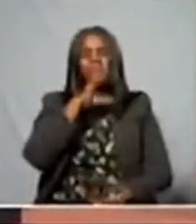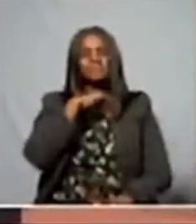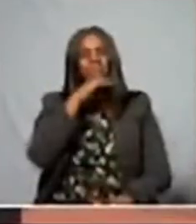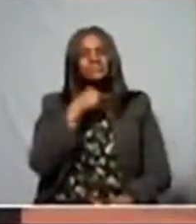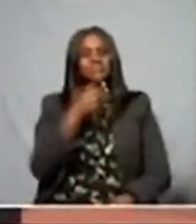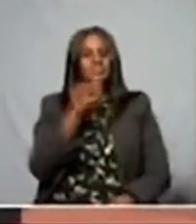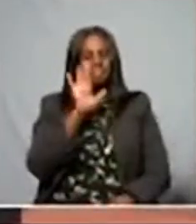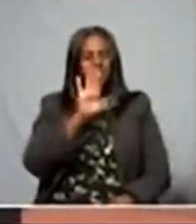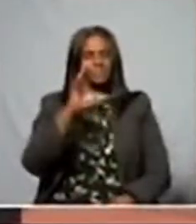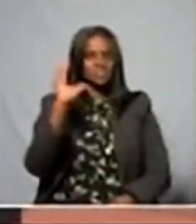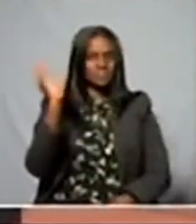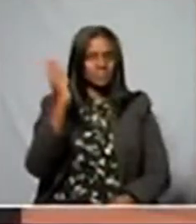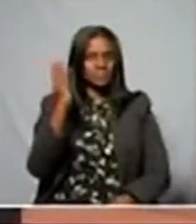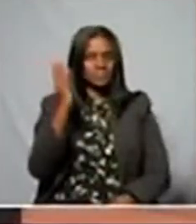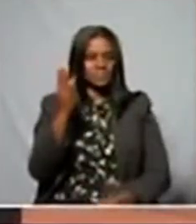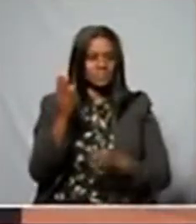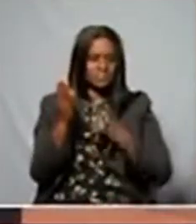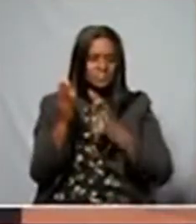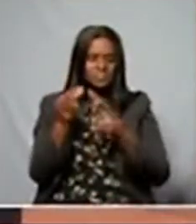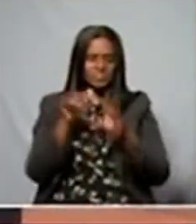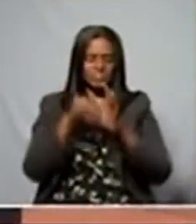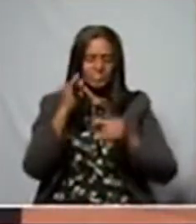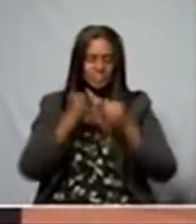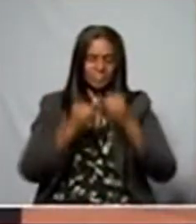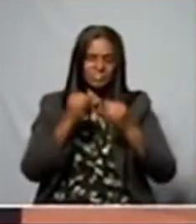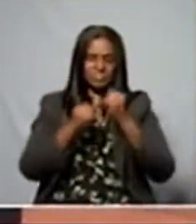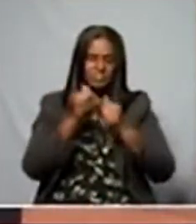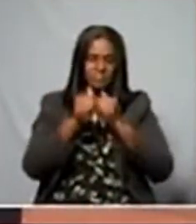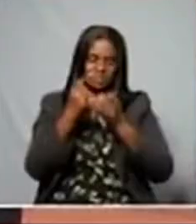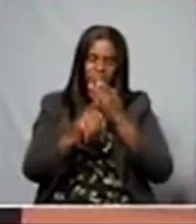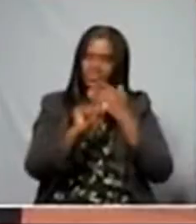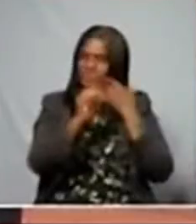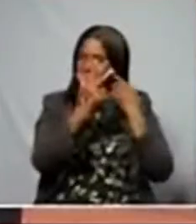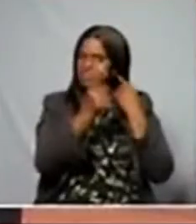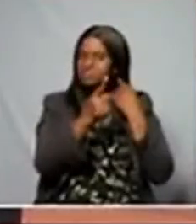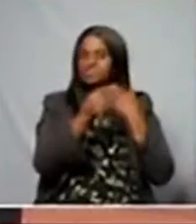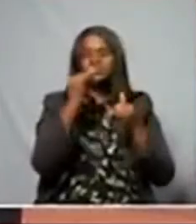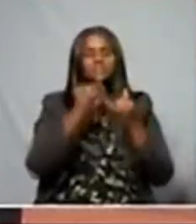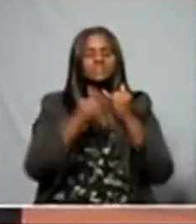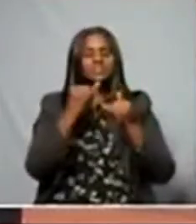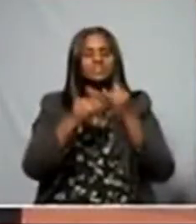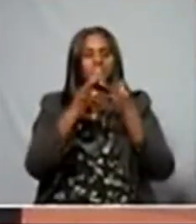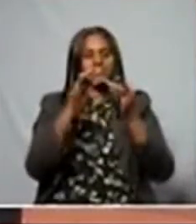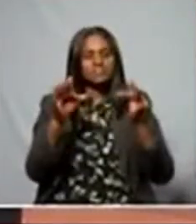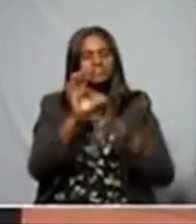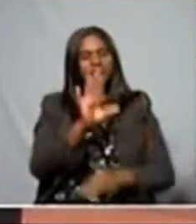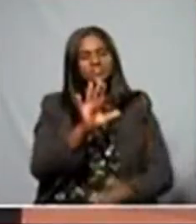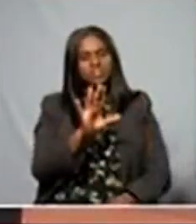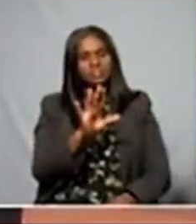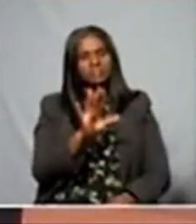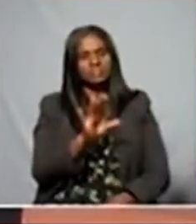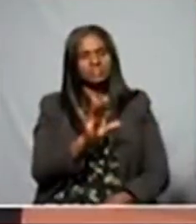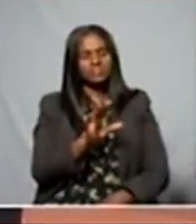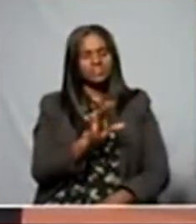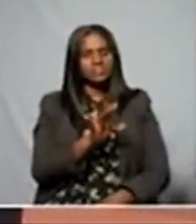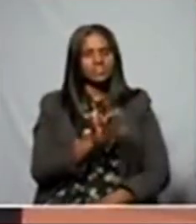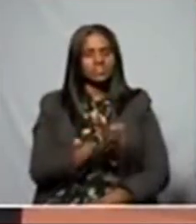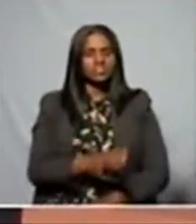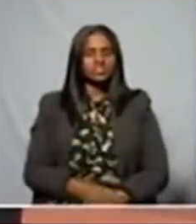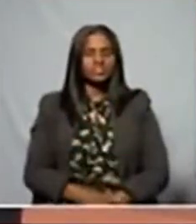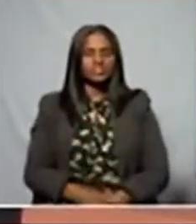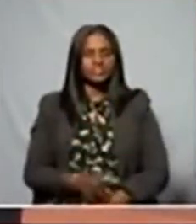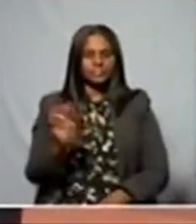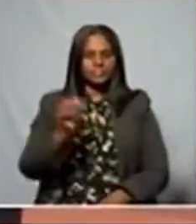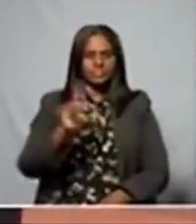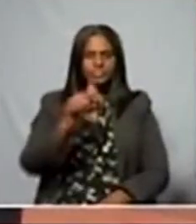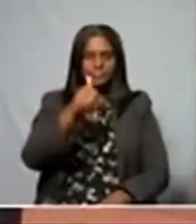your presentation on the last page, which is 13, the last sentence here, the last paragraph, where